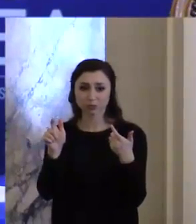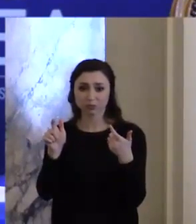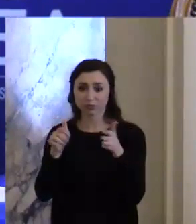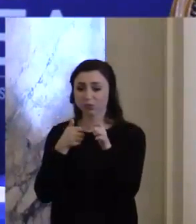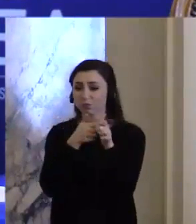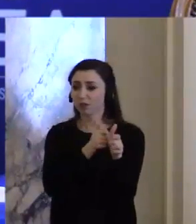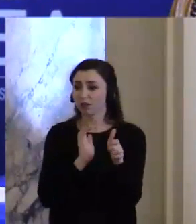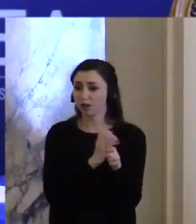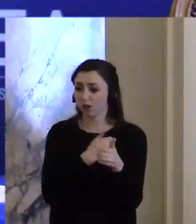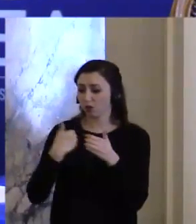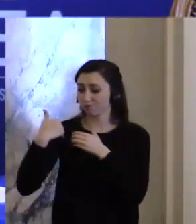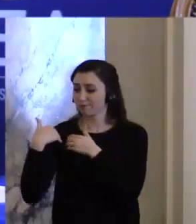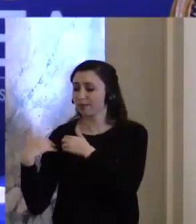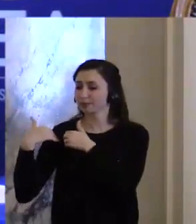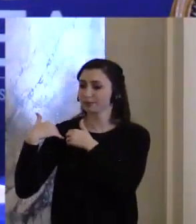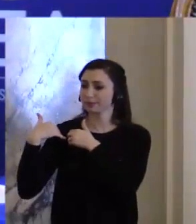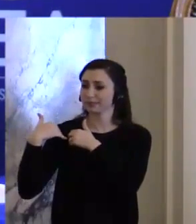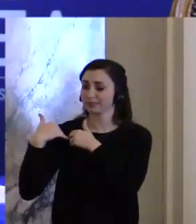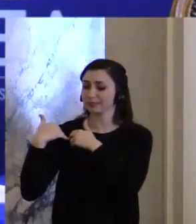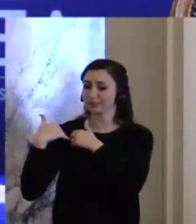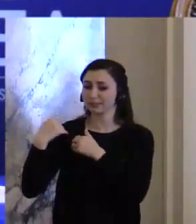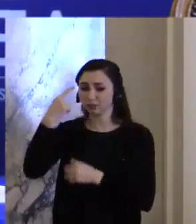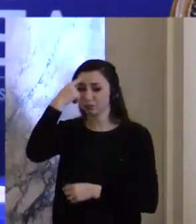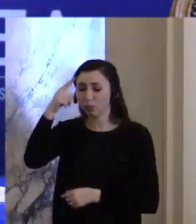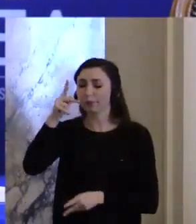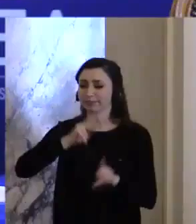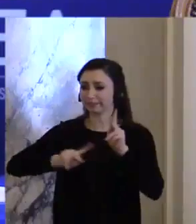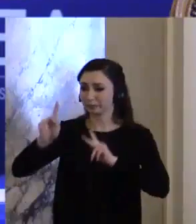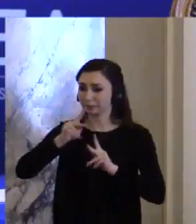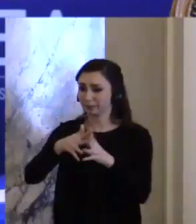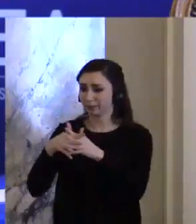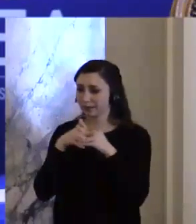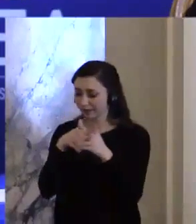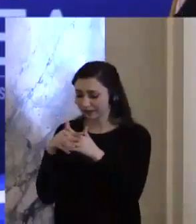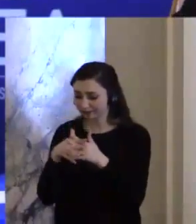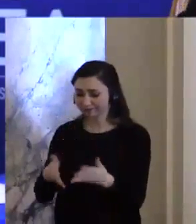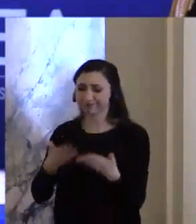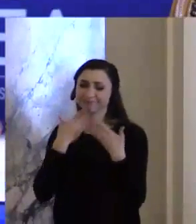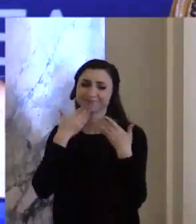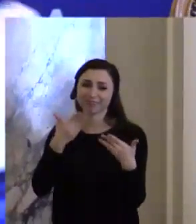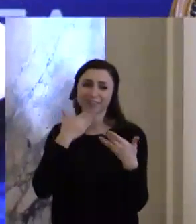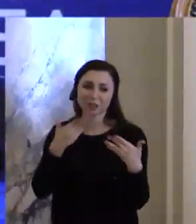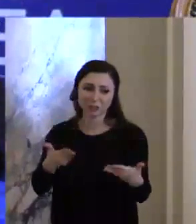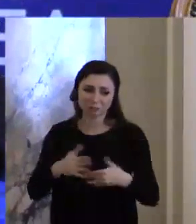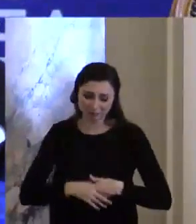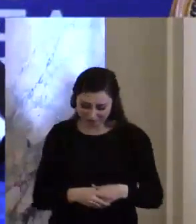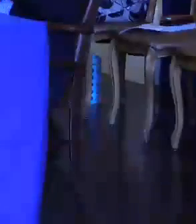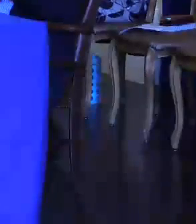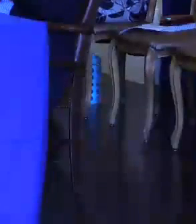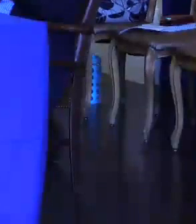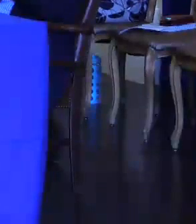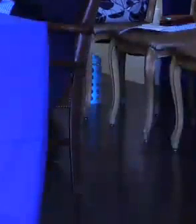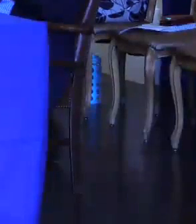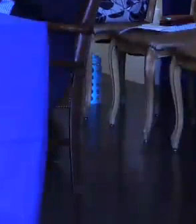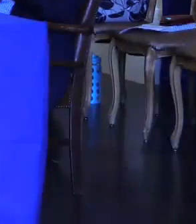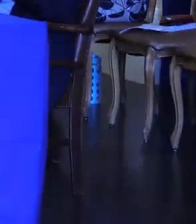en beneficio de los pueblos de las Américas. Thank you. Muchas gracias.